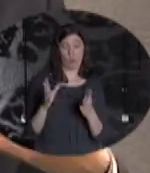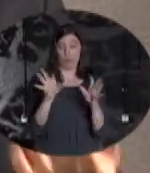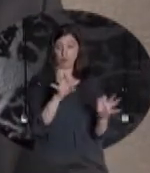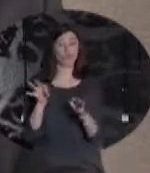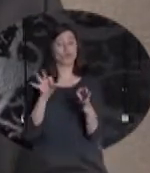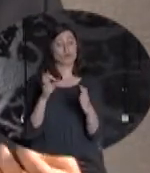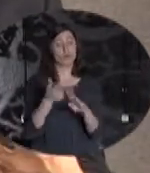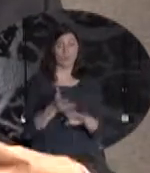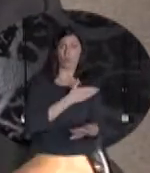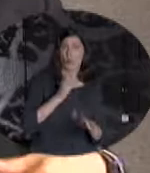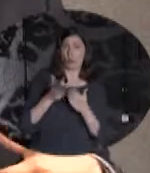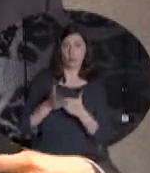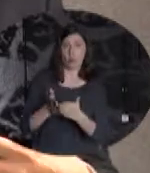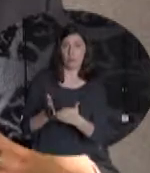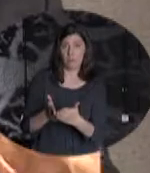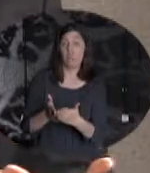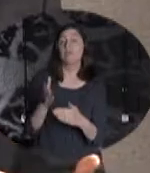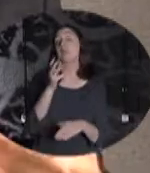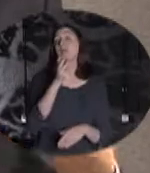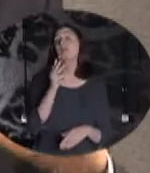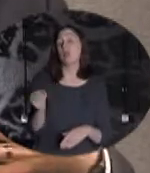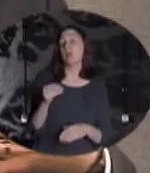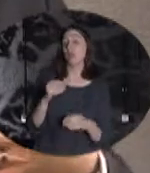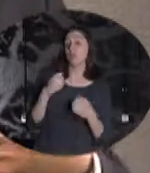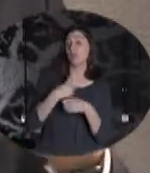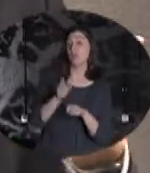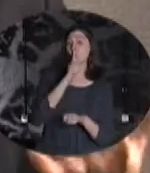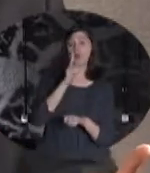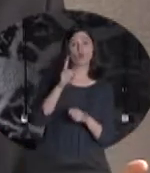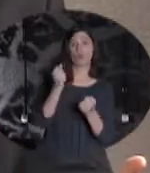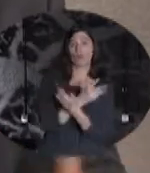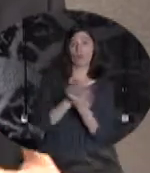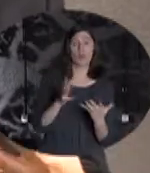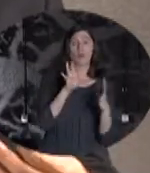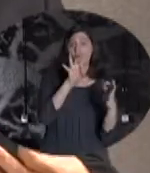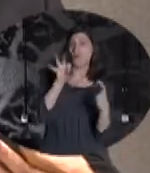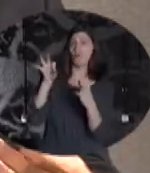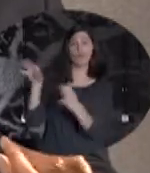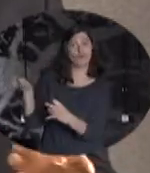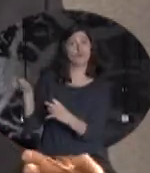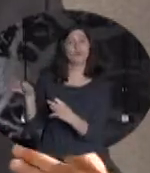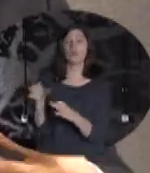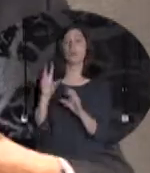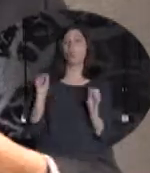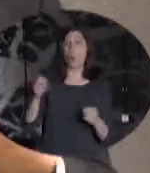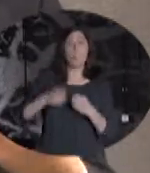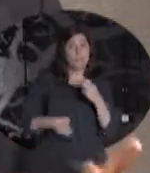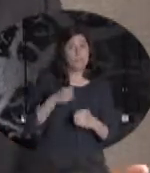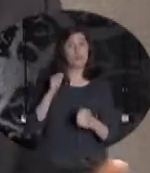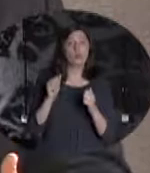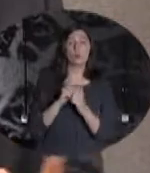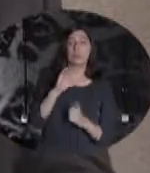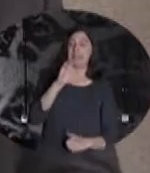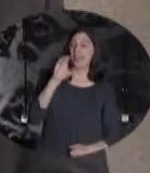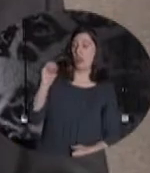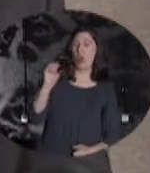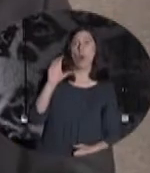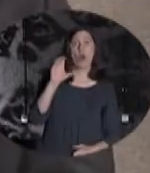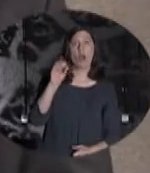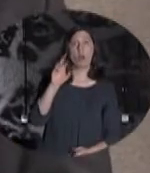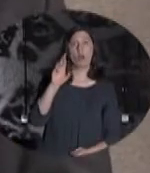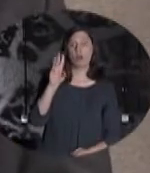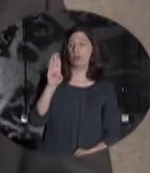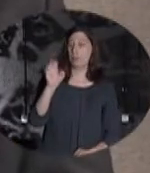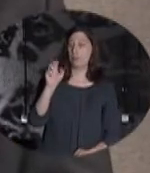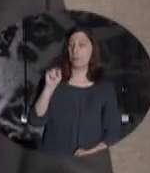that if you are operating a boat, that you know that it's been maintained and that everything is up to speed, that you don't have any issues with carbon monoxide or anything like that coming